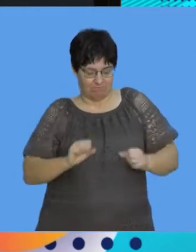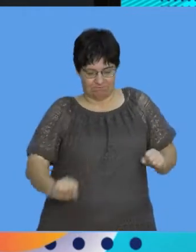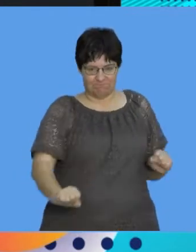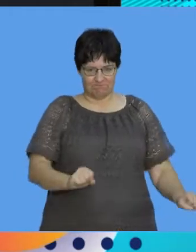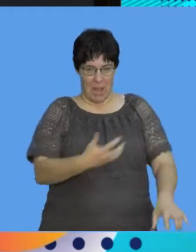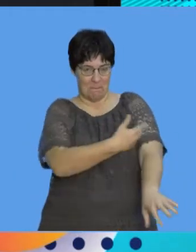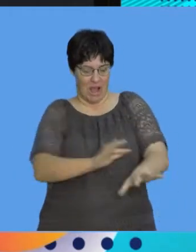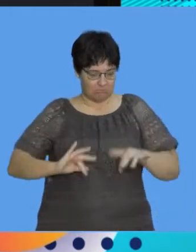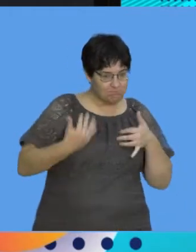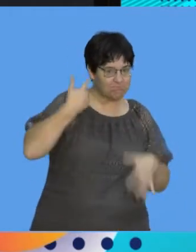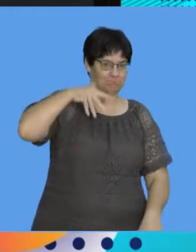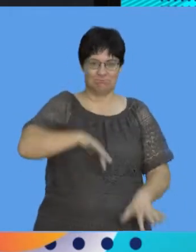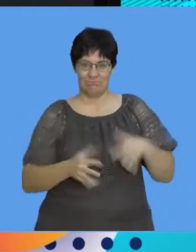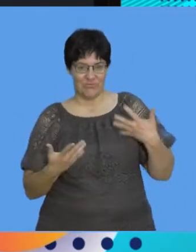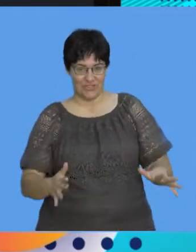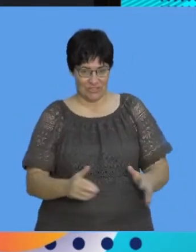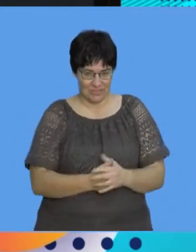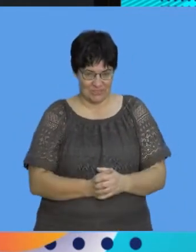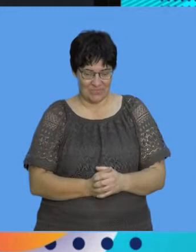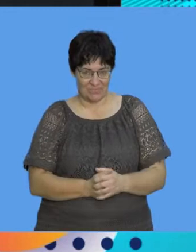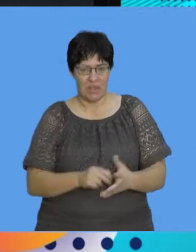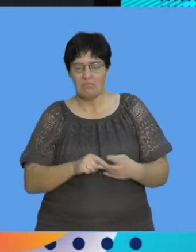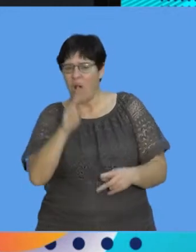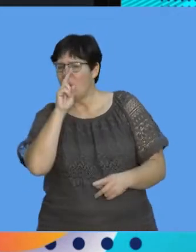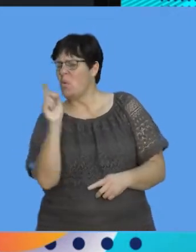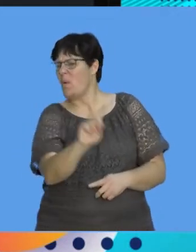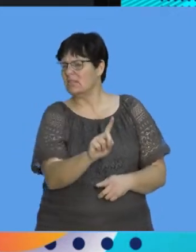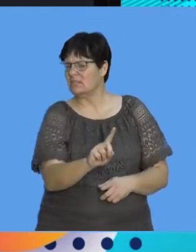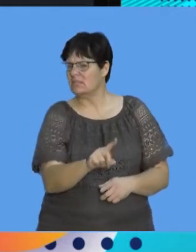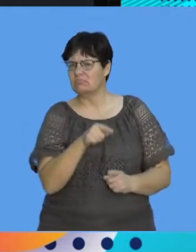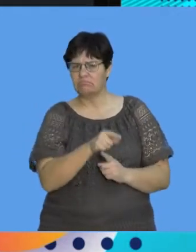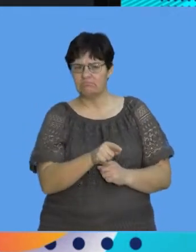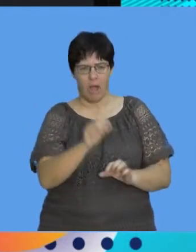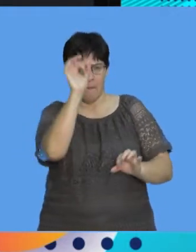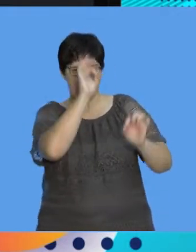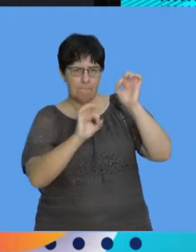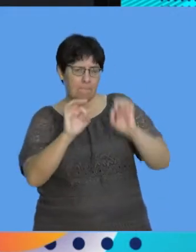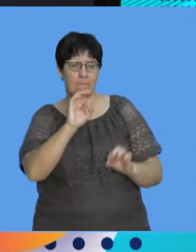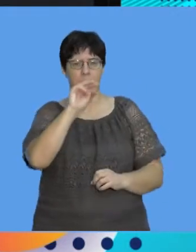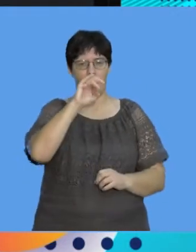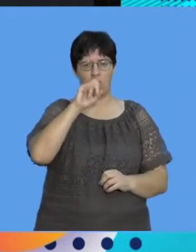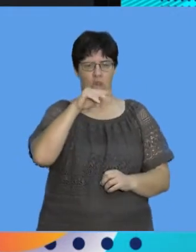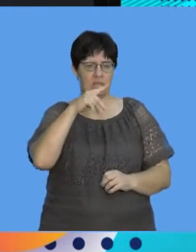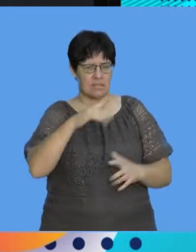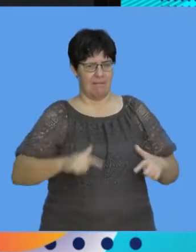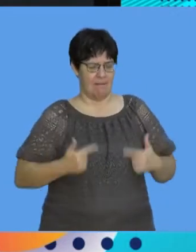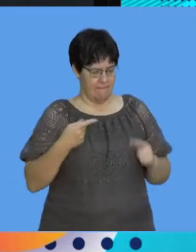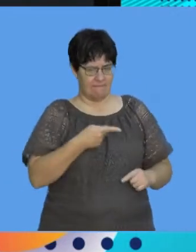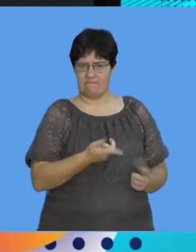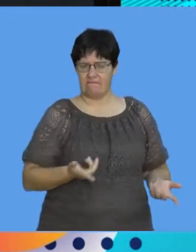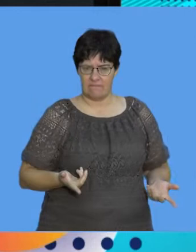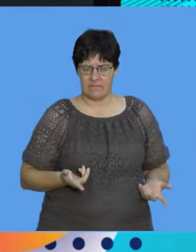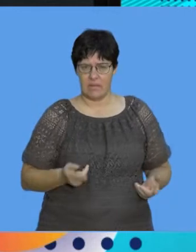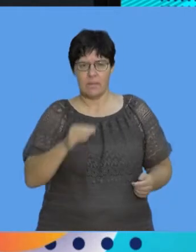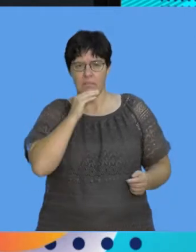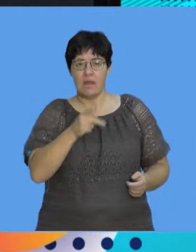just to get the blood flow. Right, just to remind you what we're looking at this concept of molecules of life. And basically it